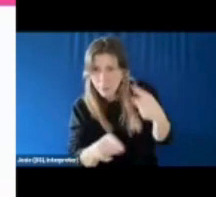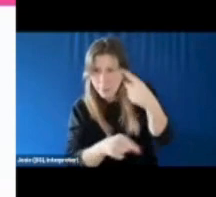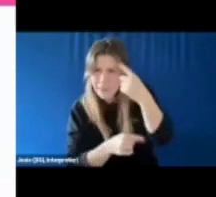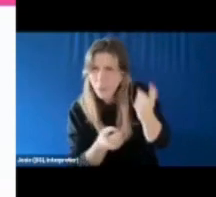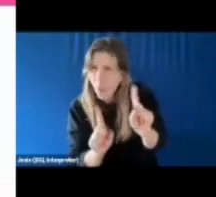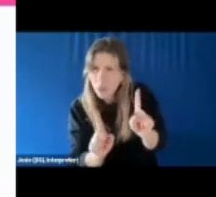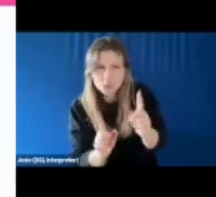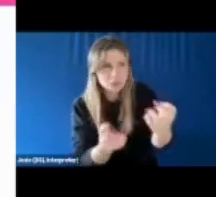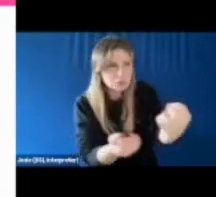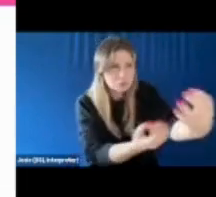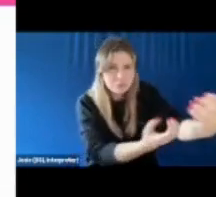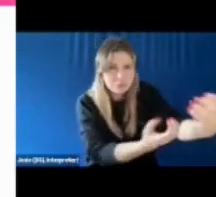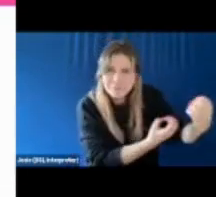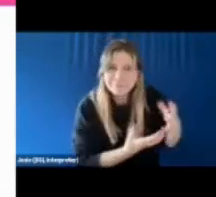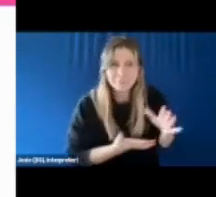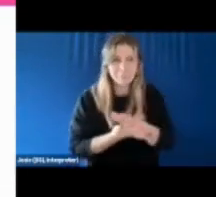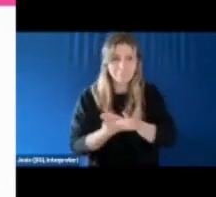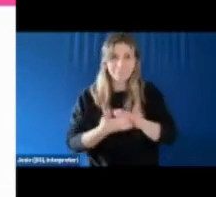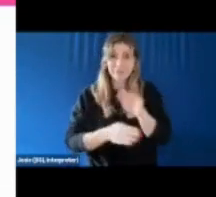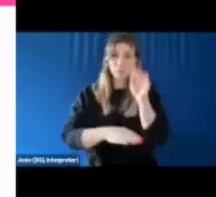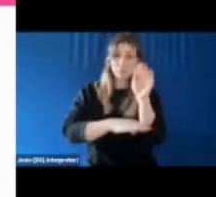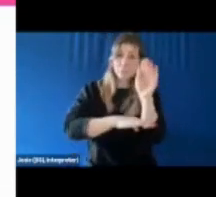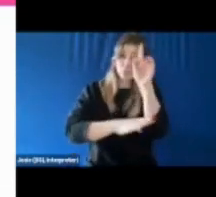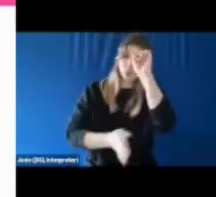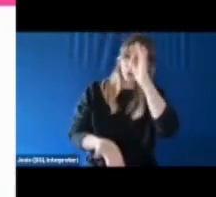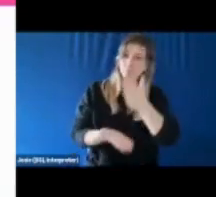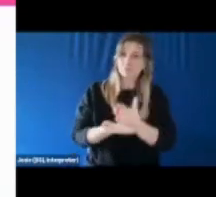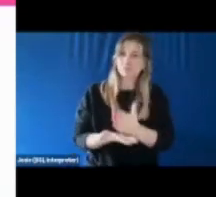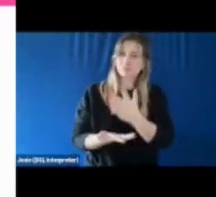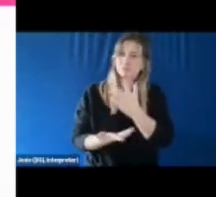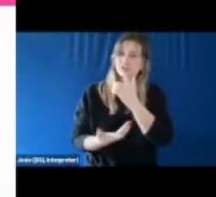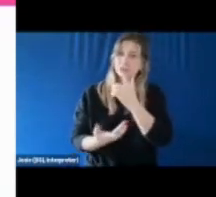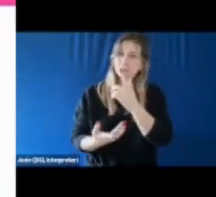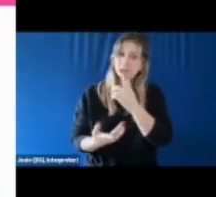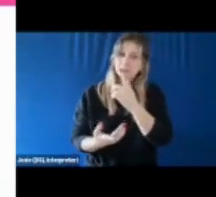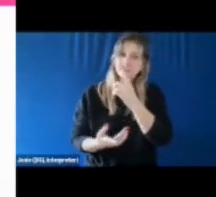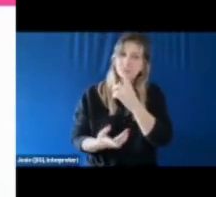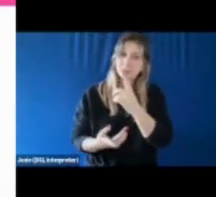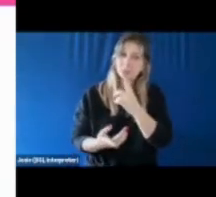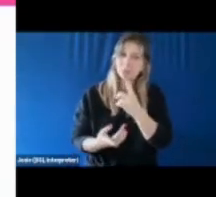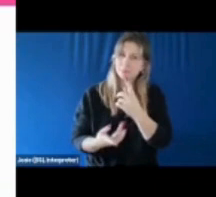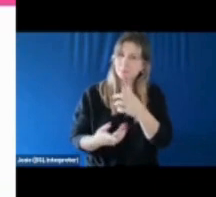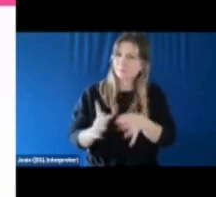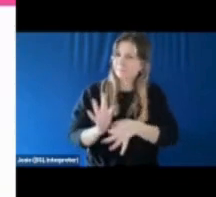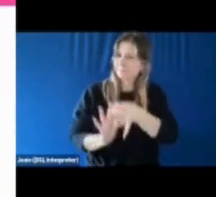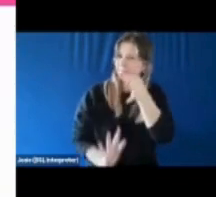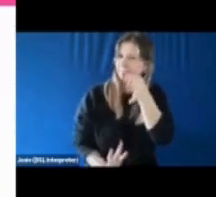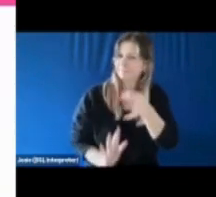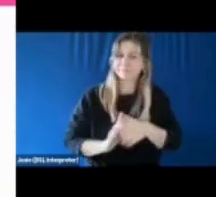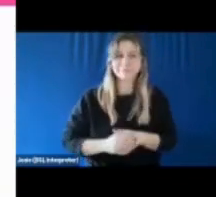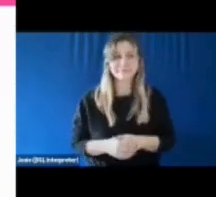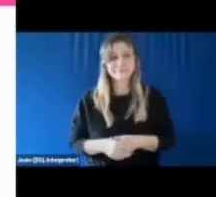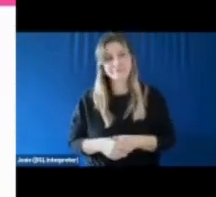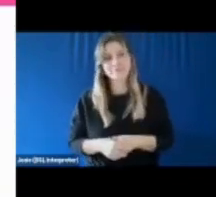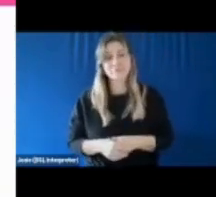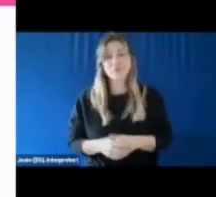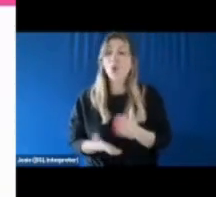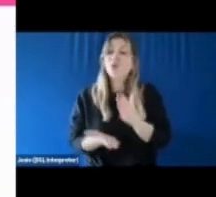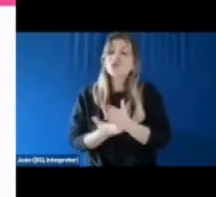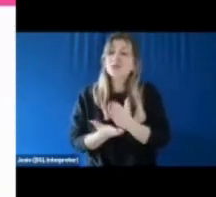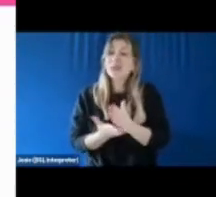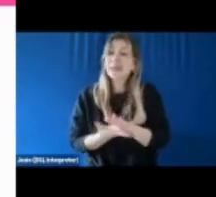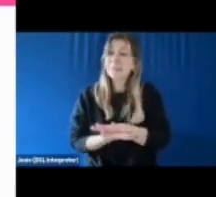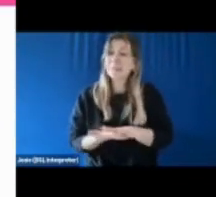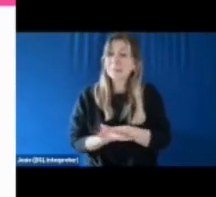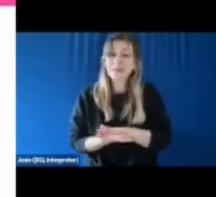helping us make decisions and focus limited resources. So it's all about learning from what we do and kind of